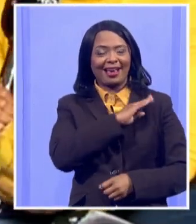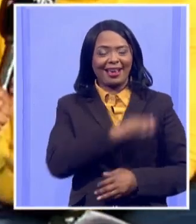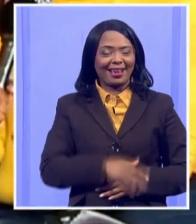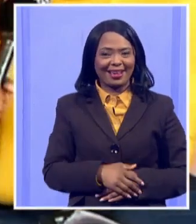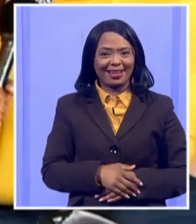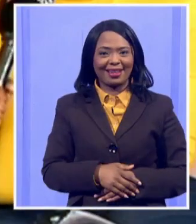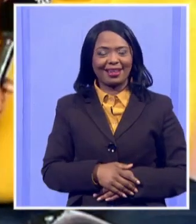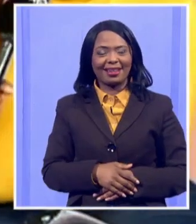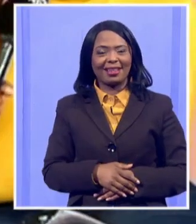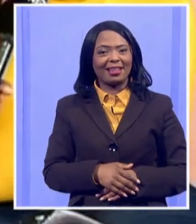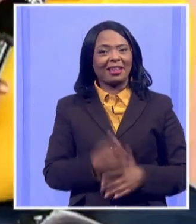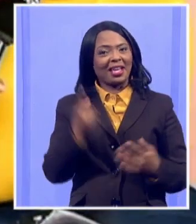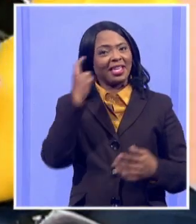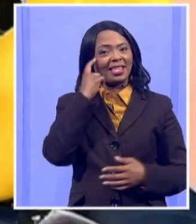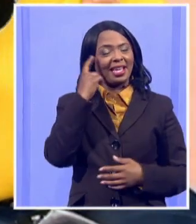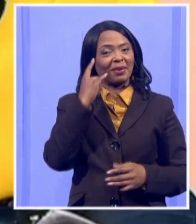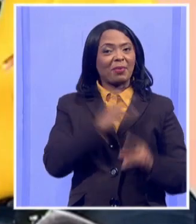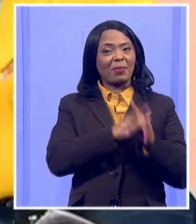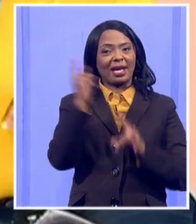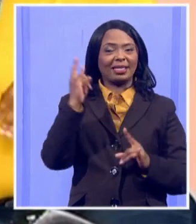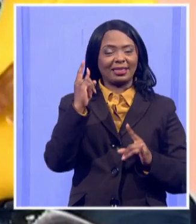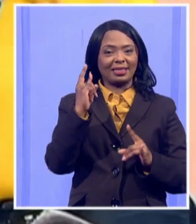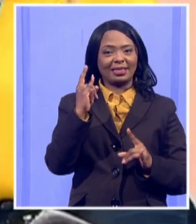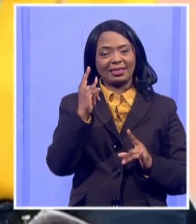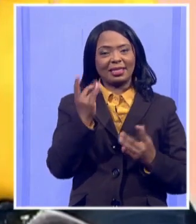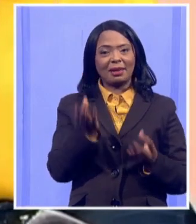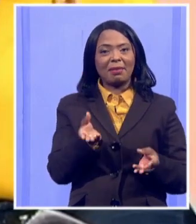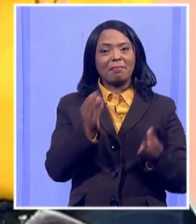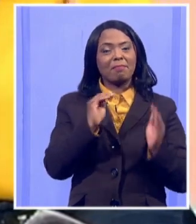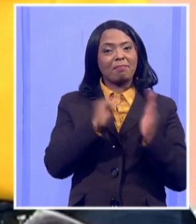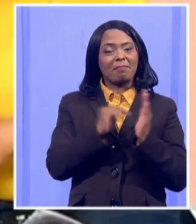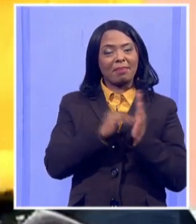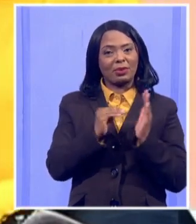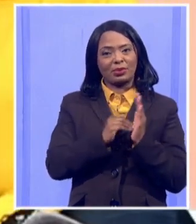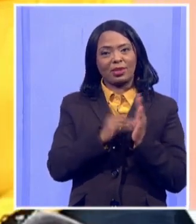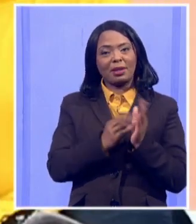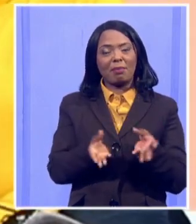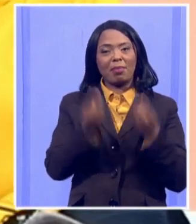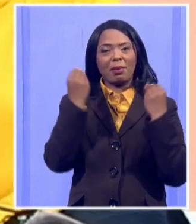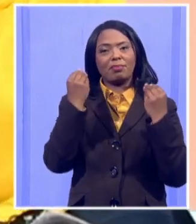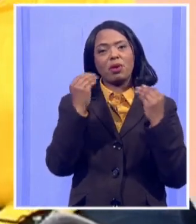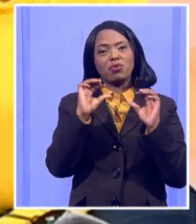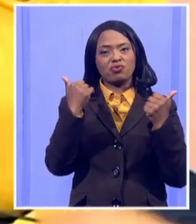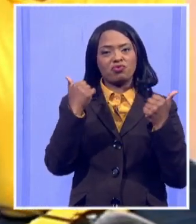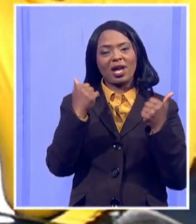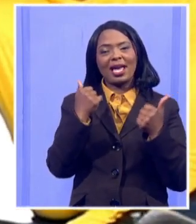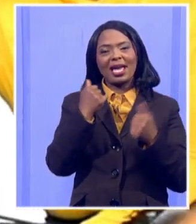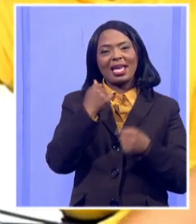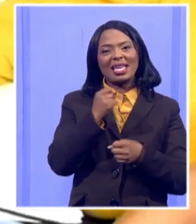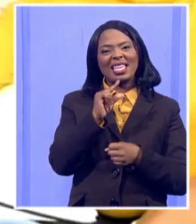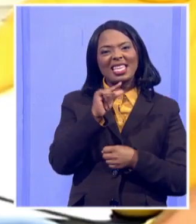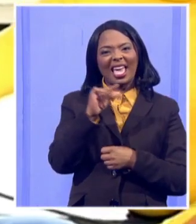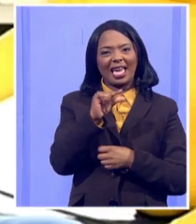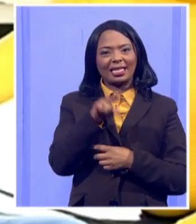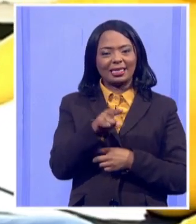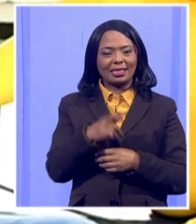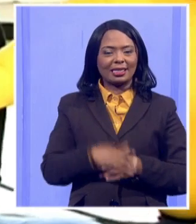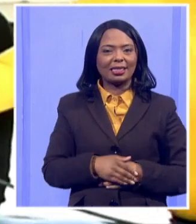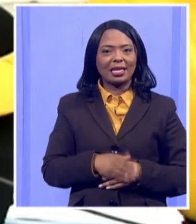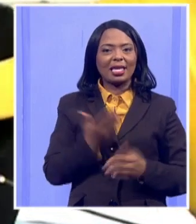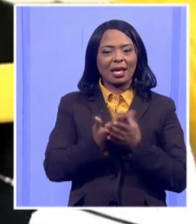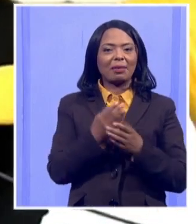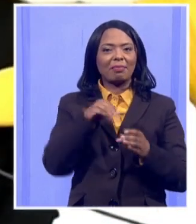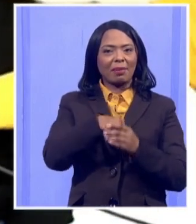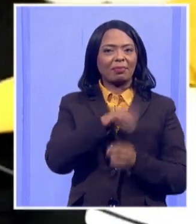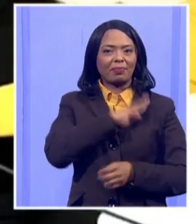think that obviously passing grade 12 and getting good grades could qualify to eventually join the army? I really wanted to join the army because I